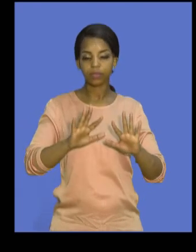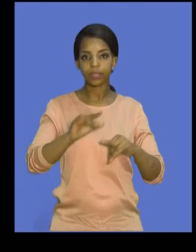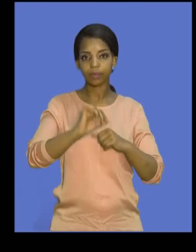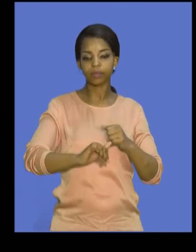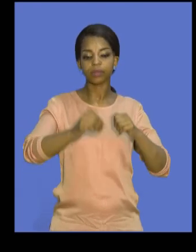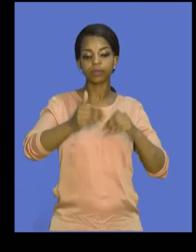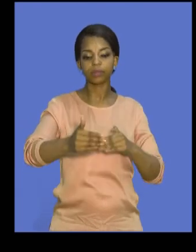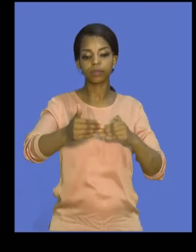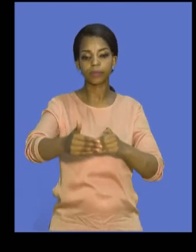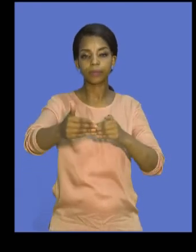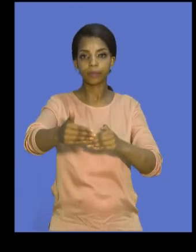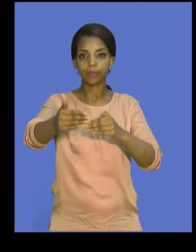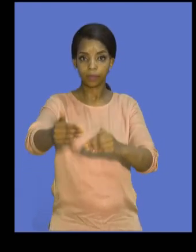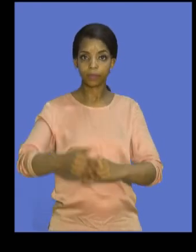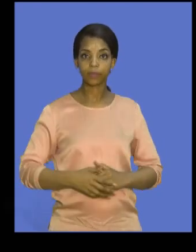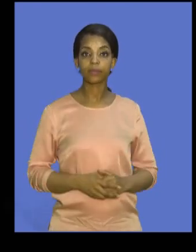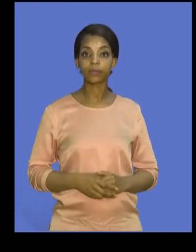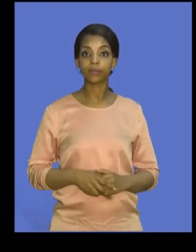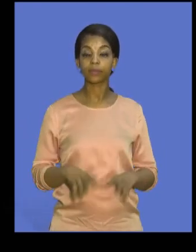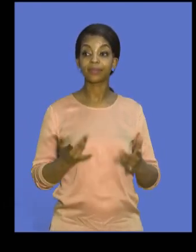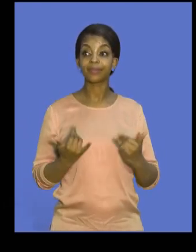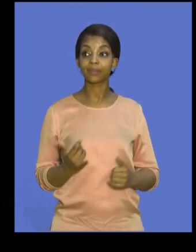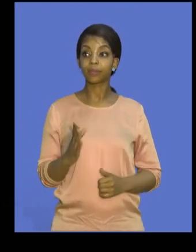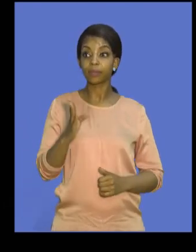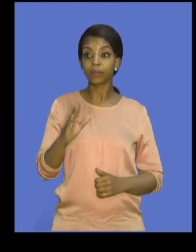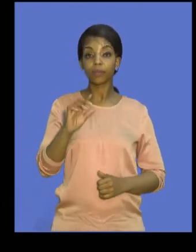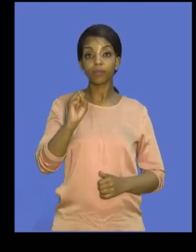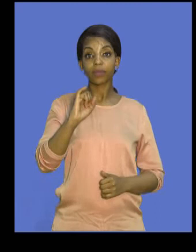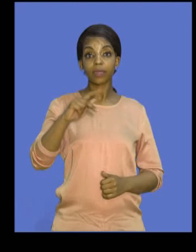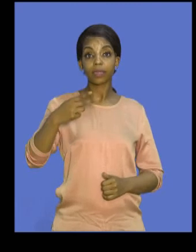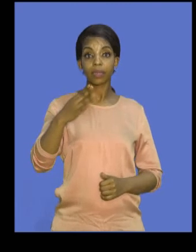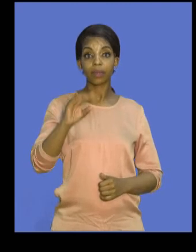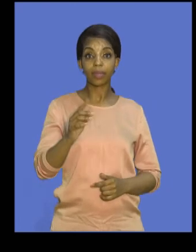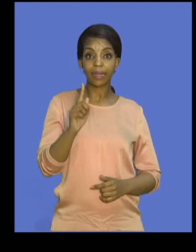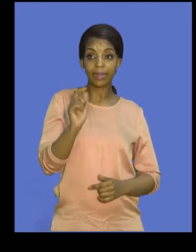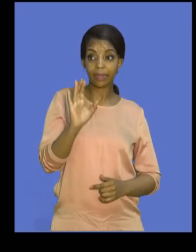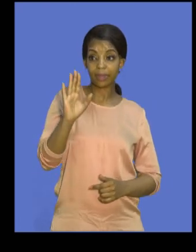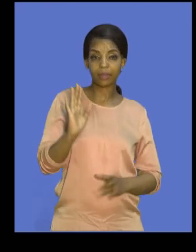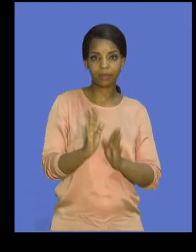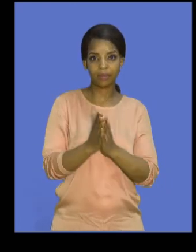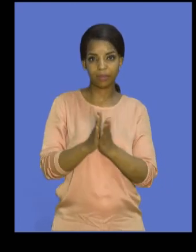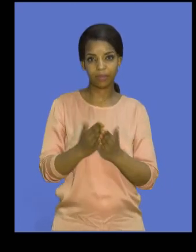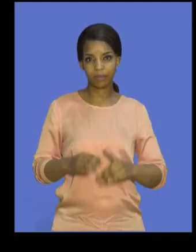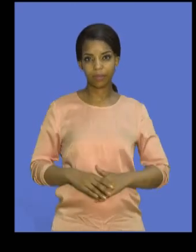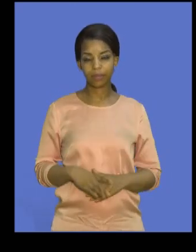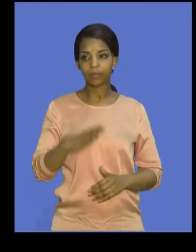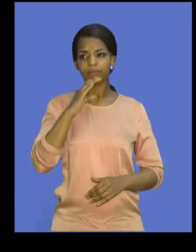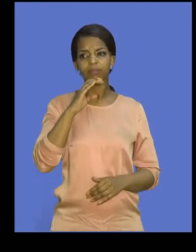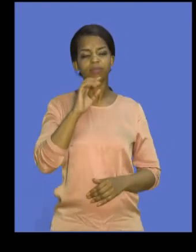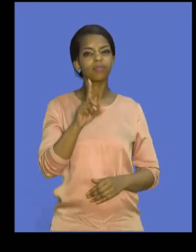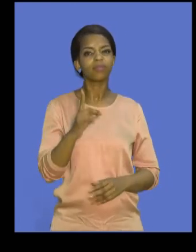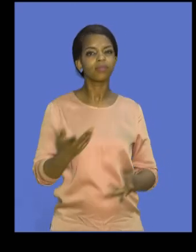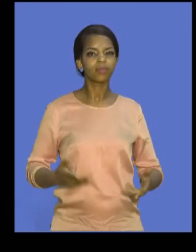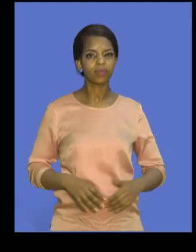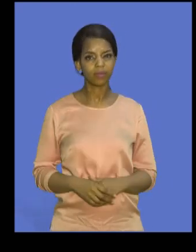did Sipho pay for his notebook? So what does that mean? It means you will then need to look at how much did Sipho